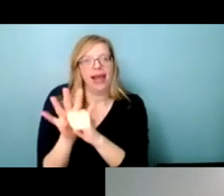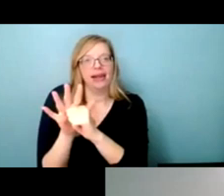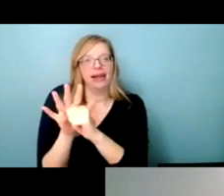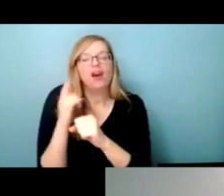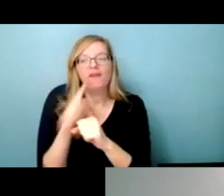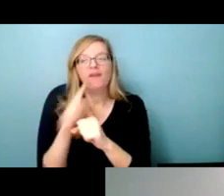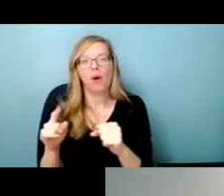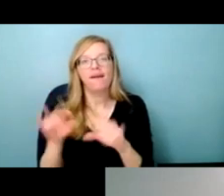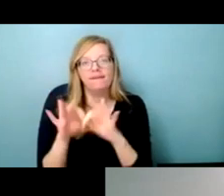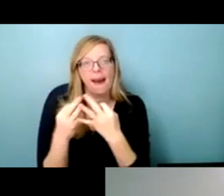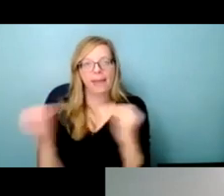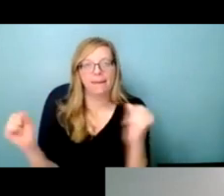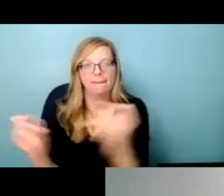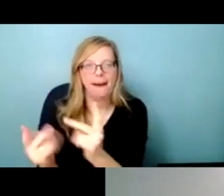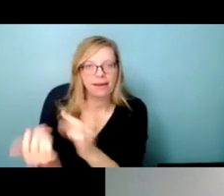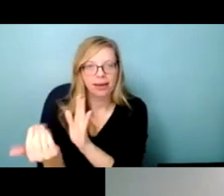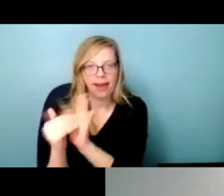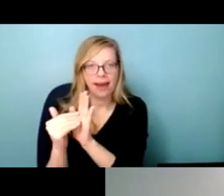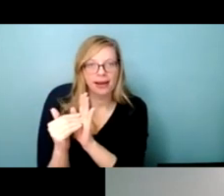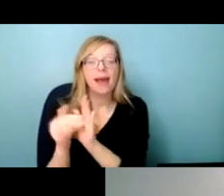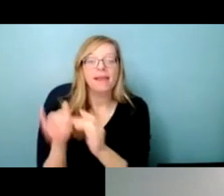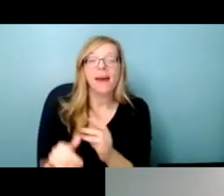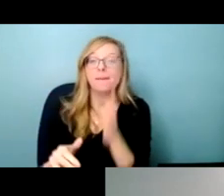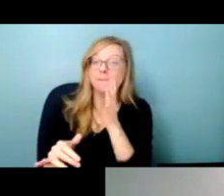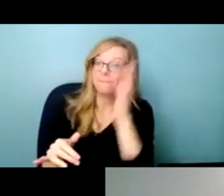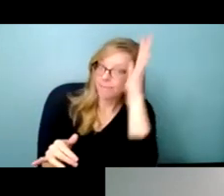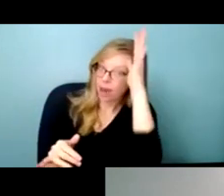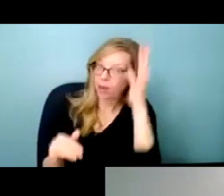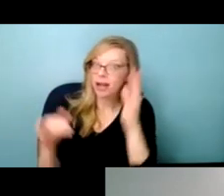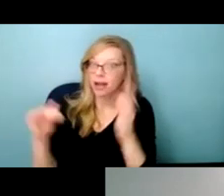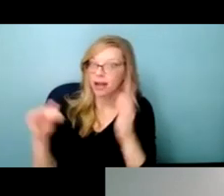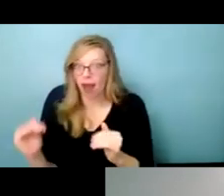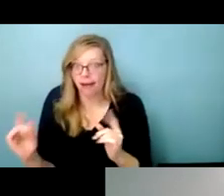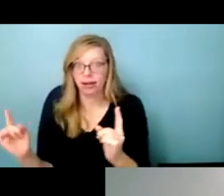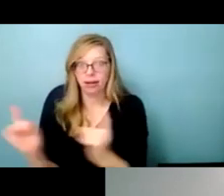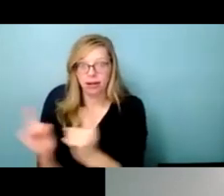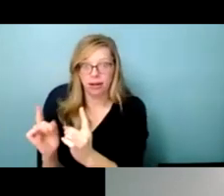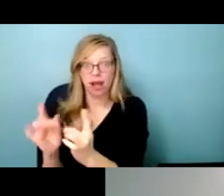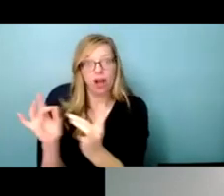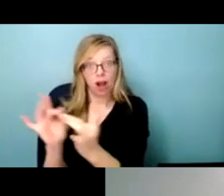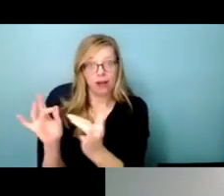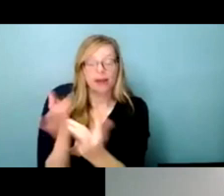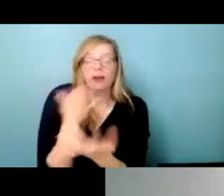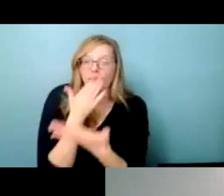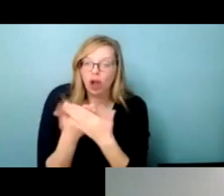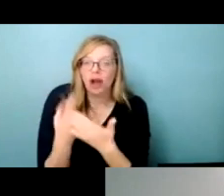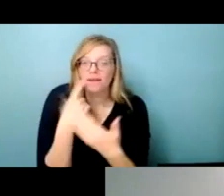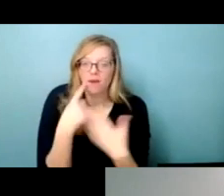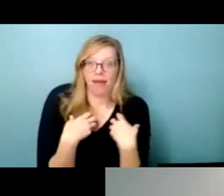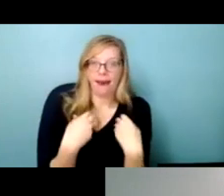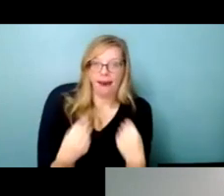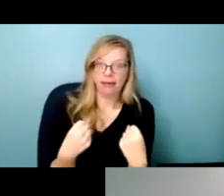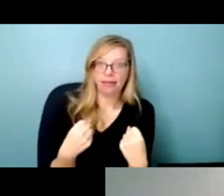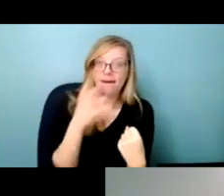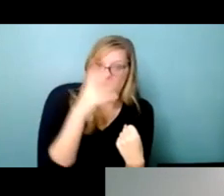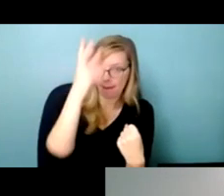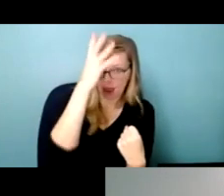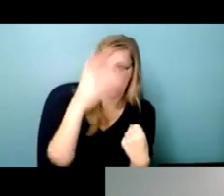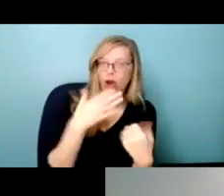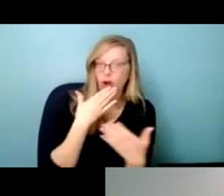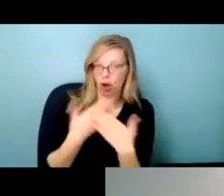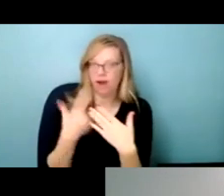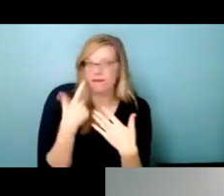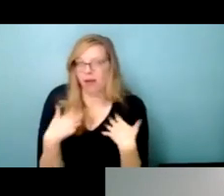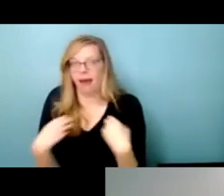reunification, because that parent-child contact is good for the health of the child and the parent. And so that's kind